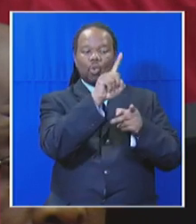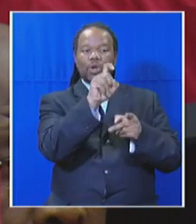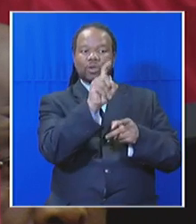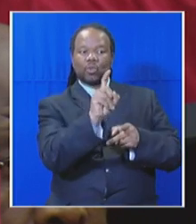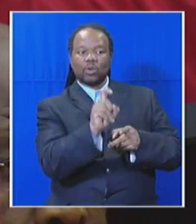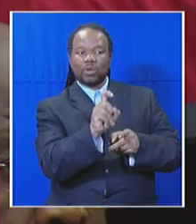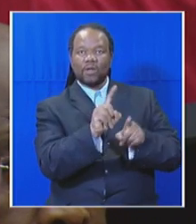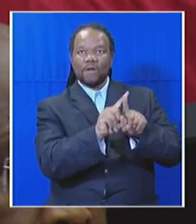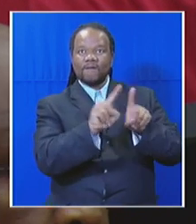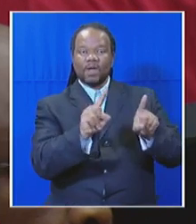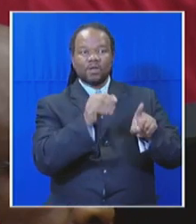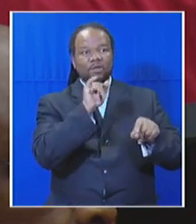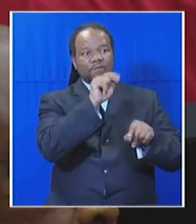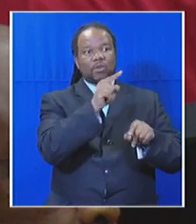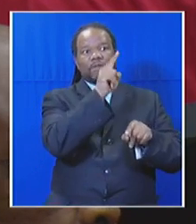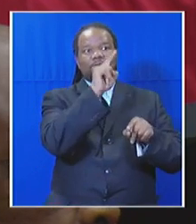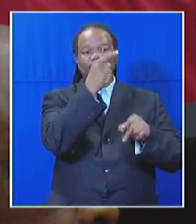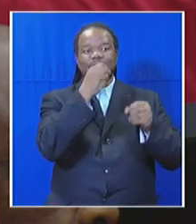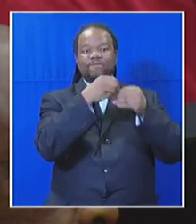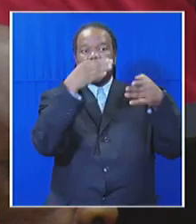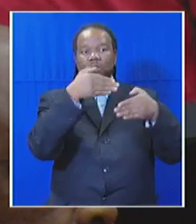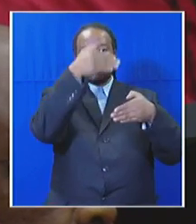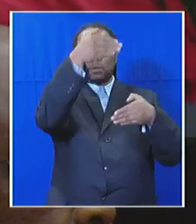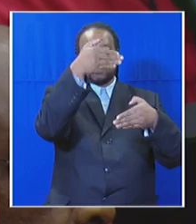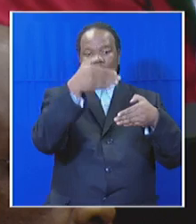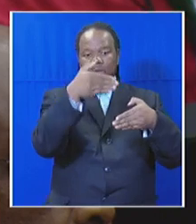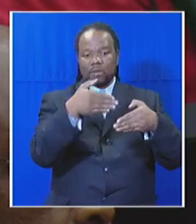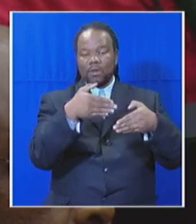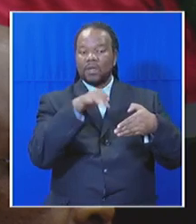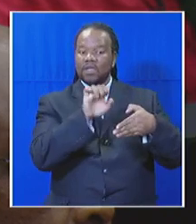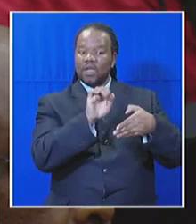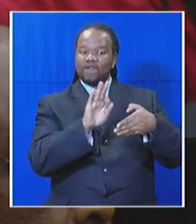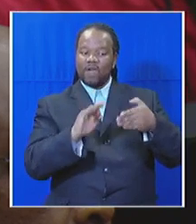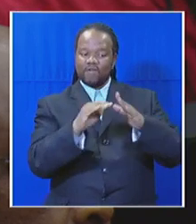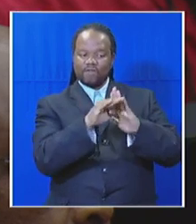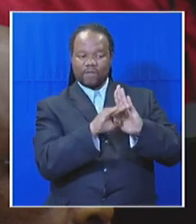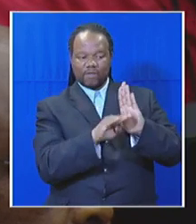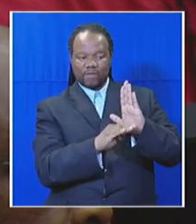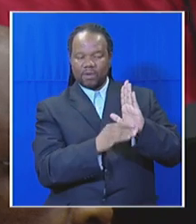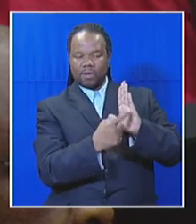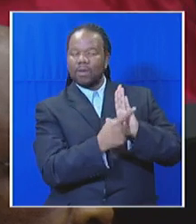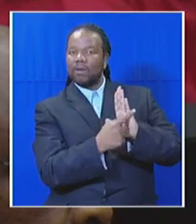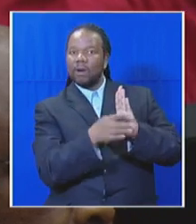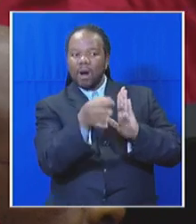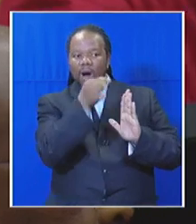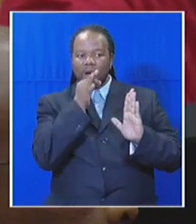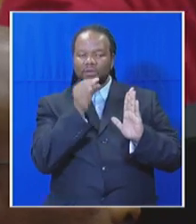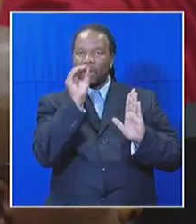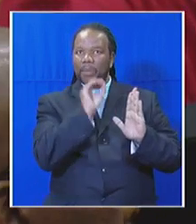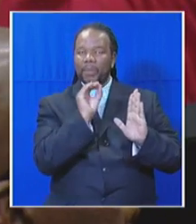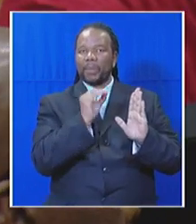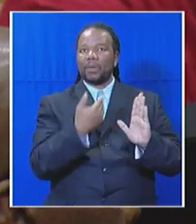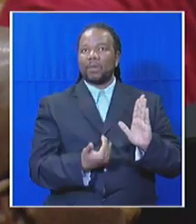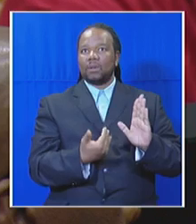from the beginning to the end, such that EFF's questions may not be answered today by the